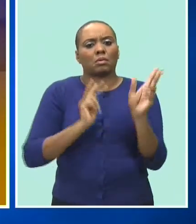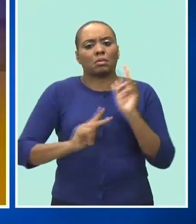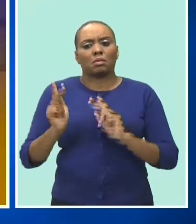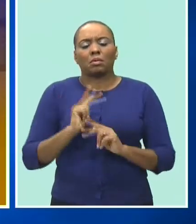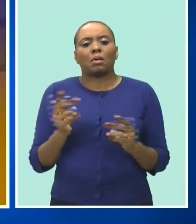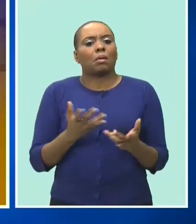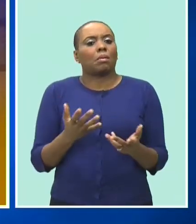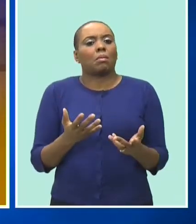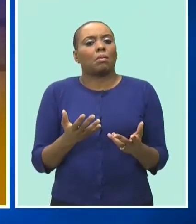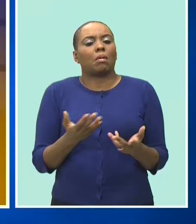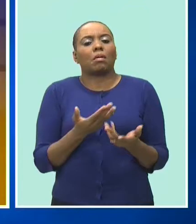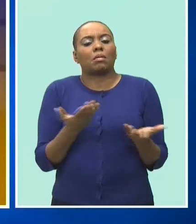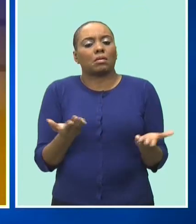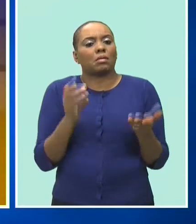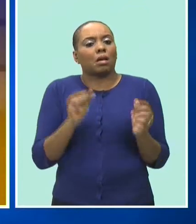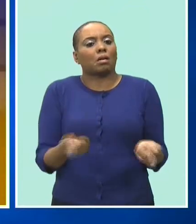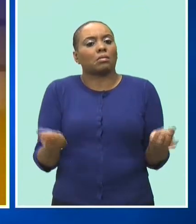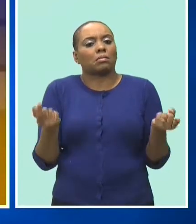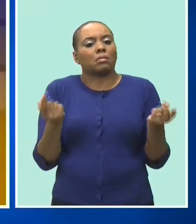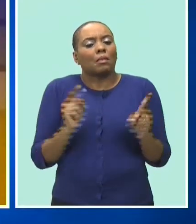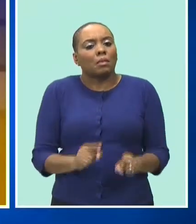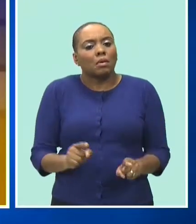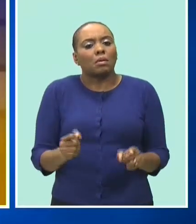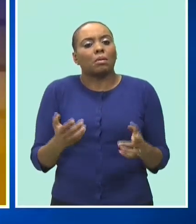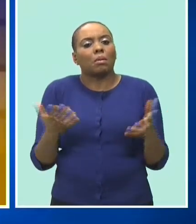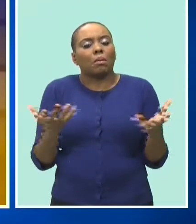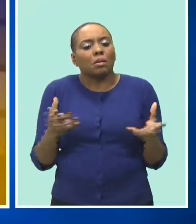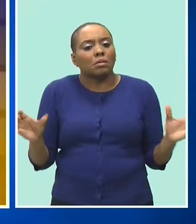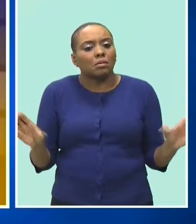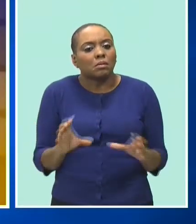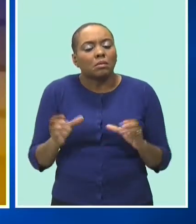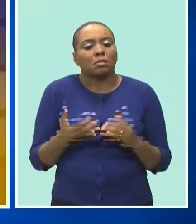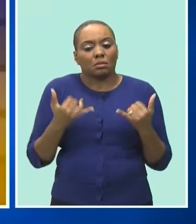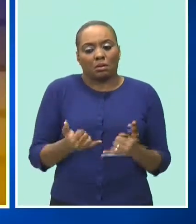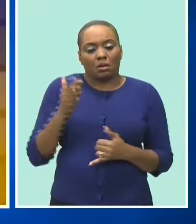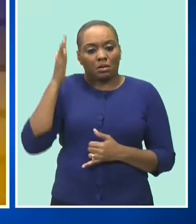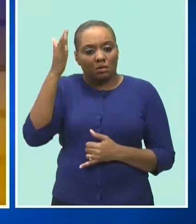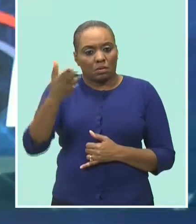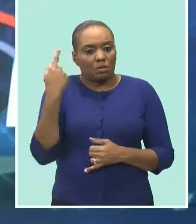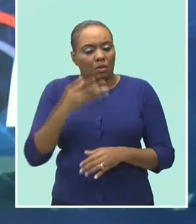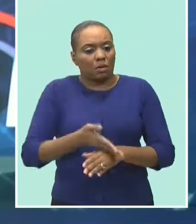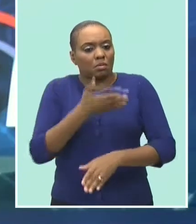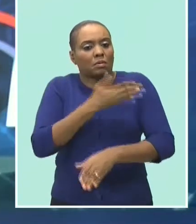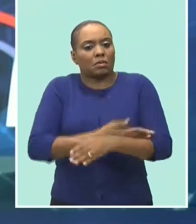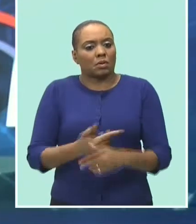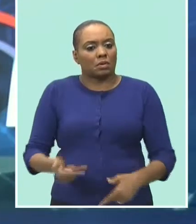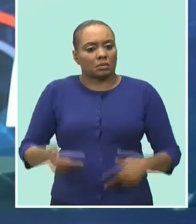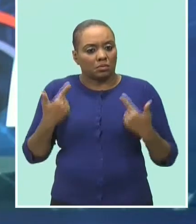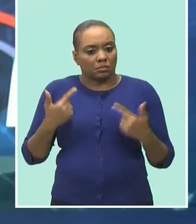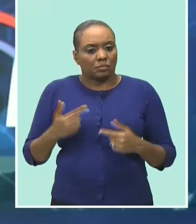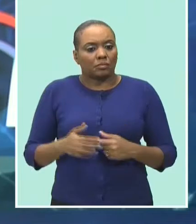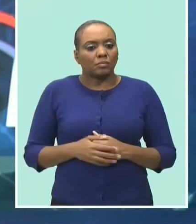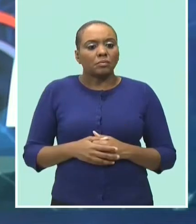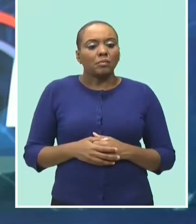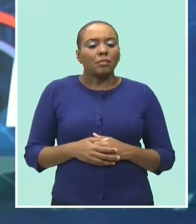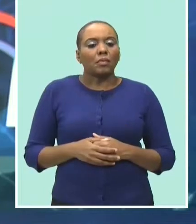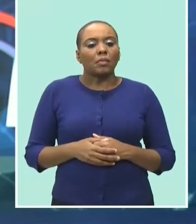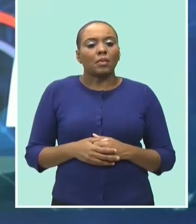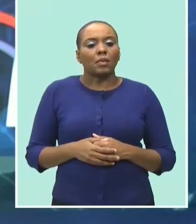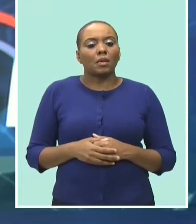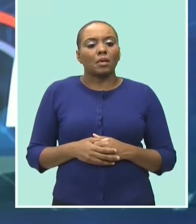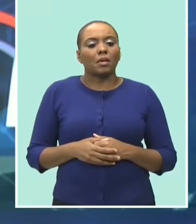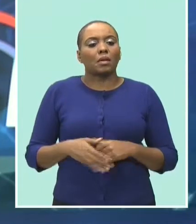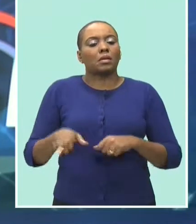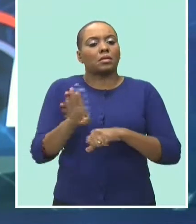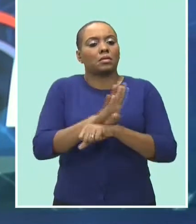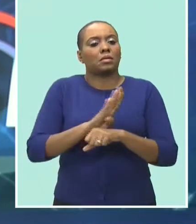what are the things they can do now and in the future for the purpose of making people's lives better. As Barbados continues to move towards